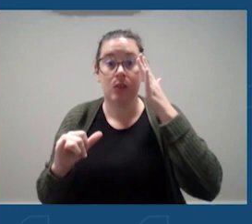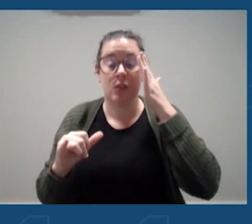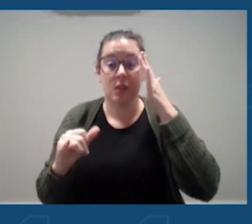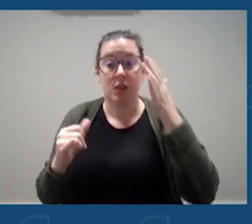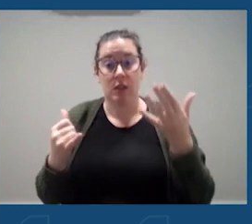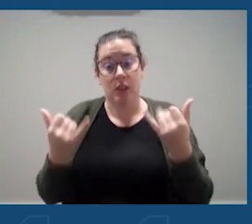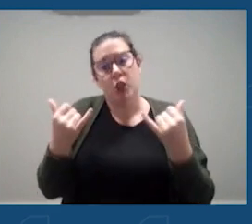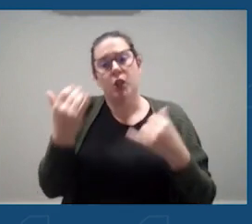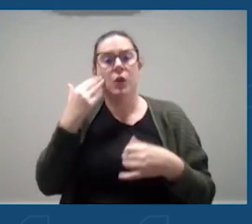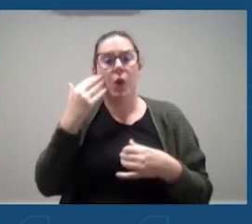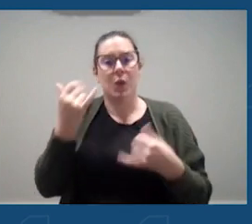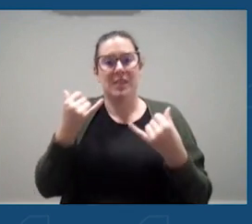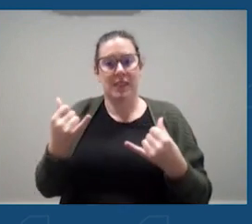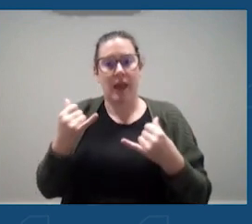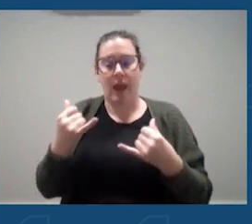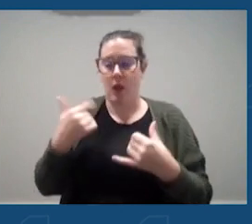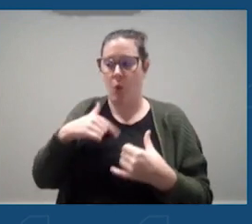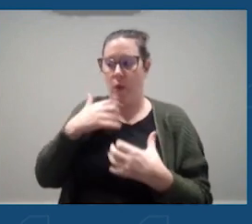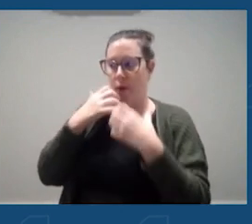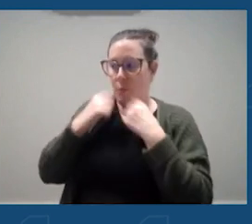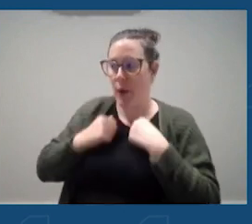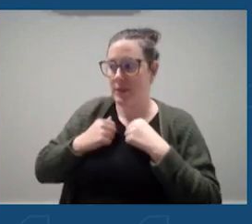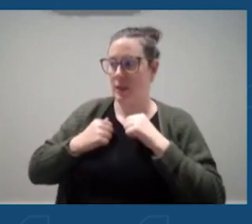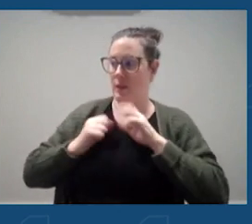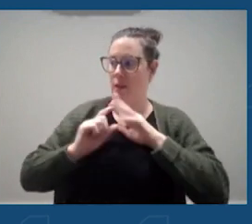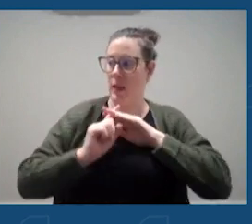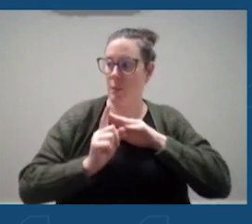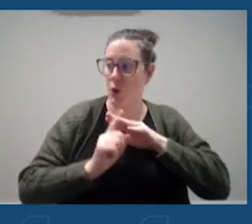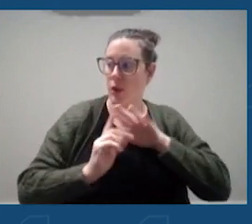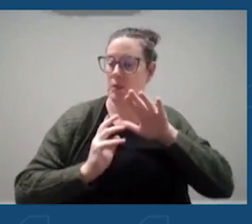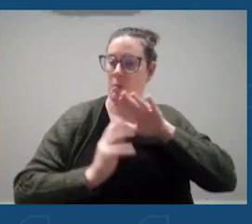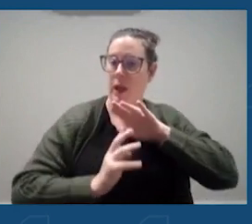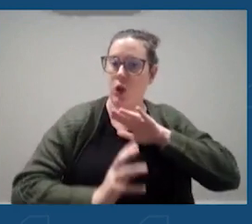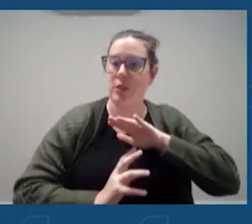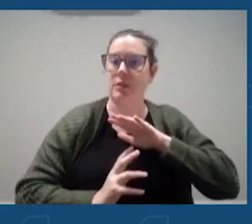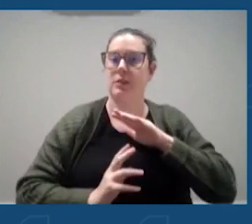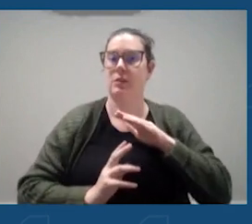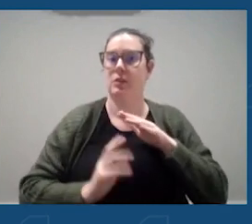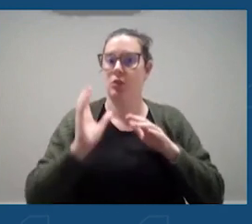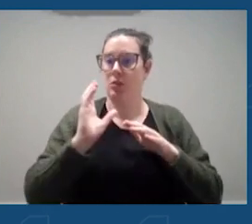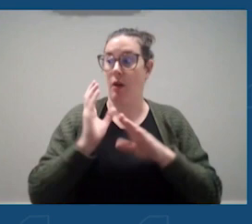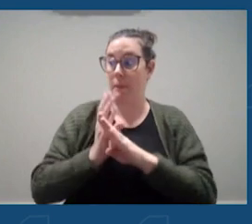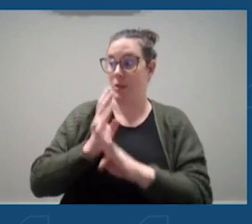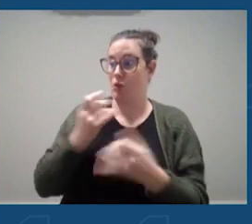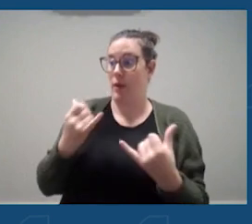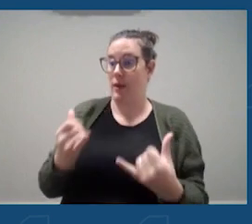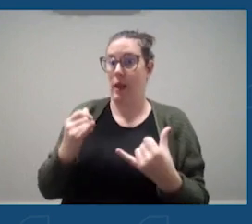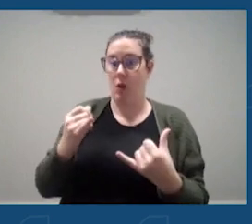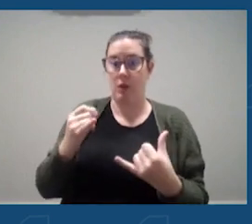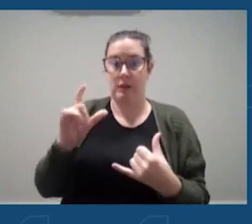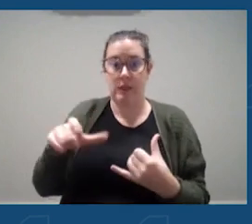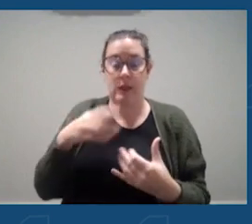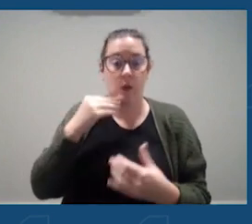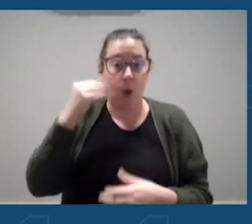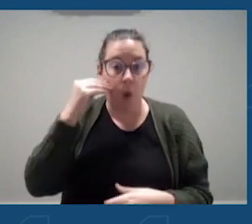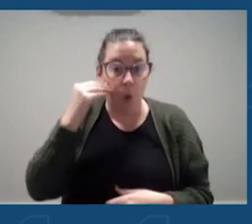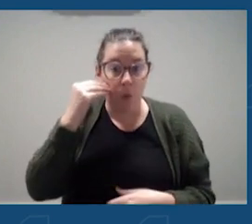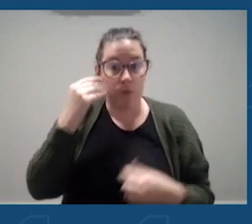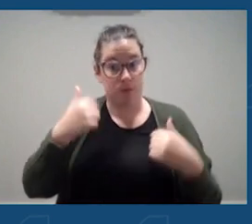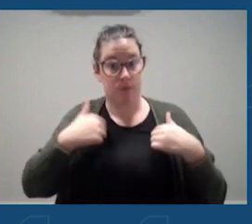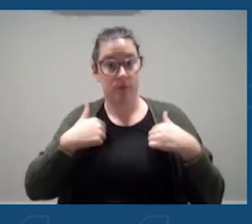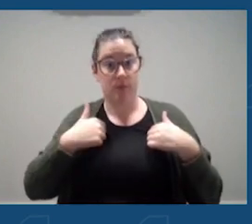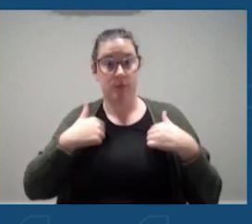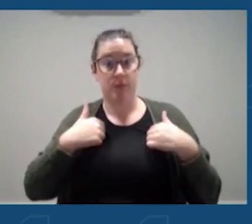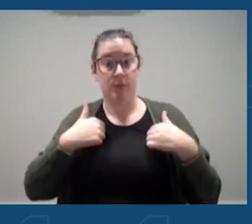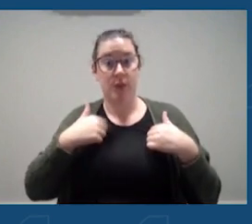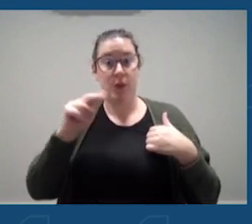immigrants, migrants in search of a home coming up on buses as we speak. It's who we are as New Yorkers. But I did go to that